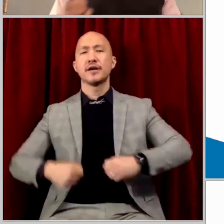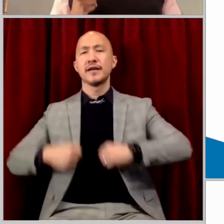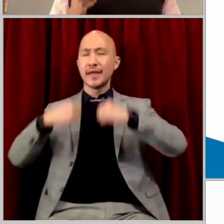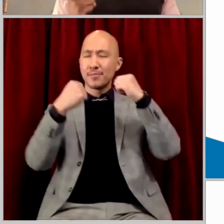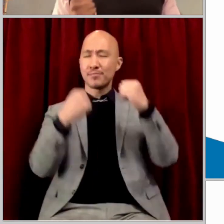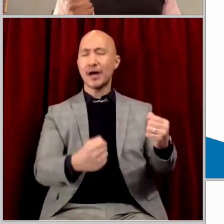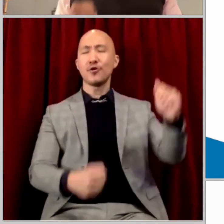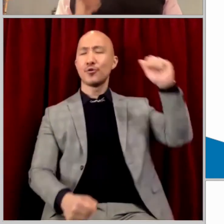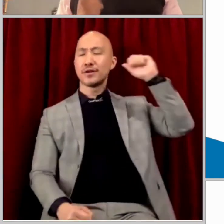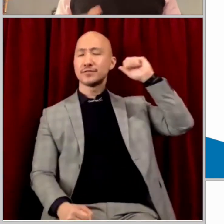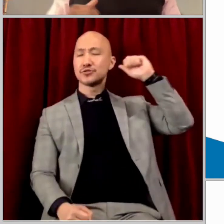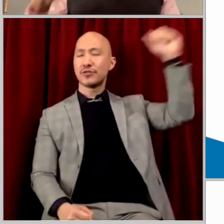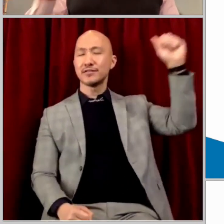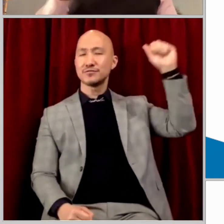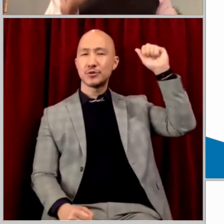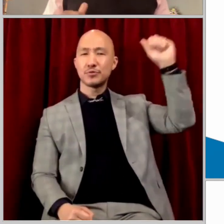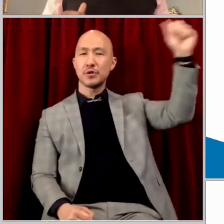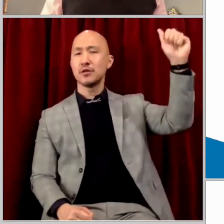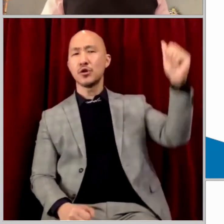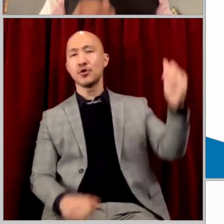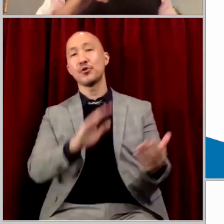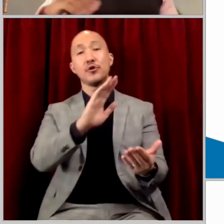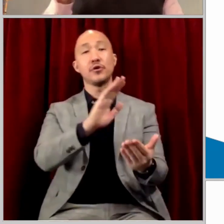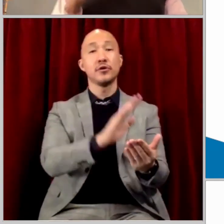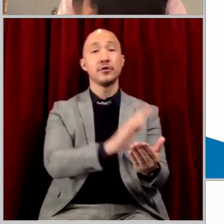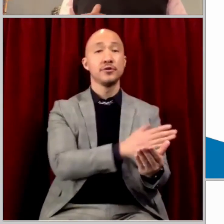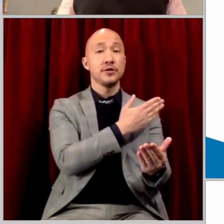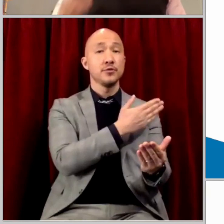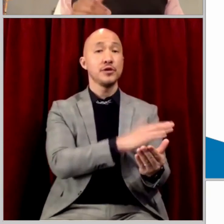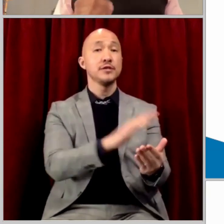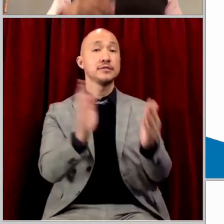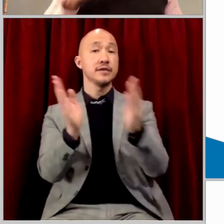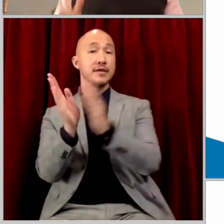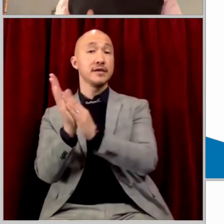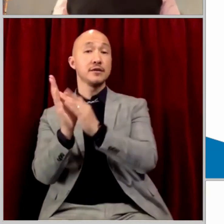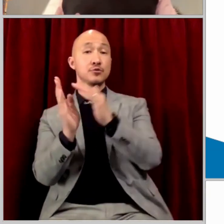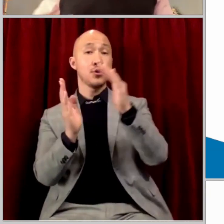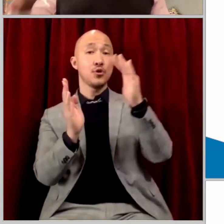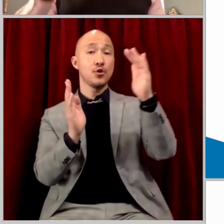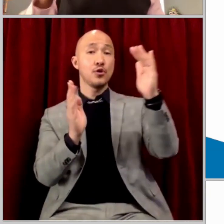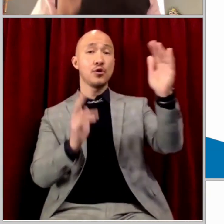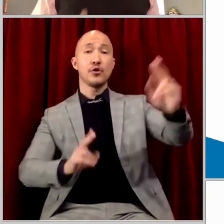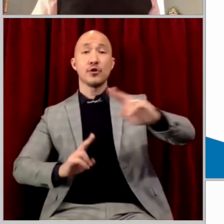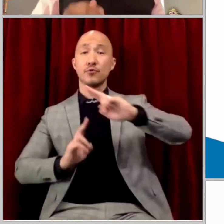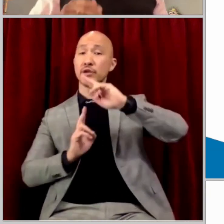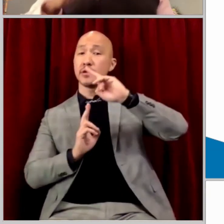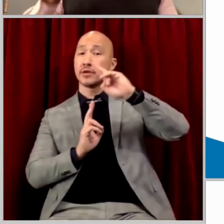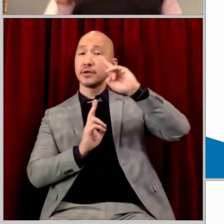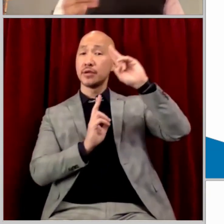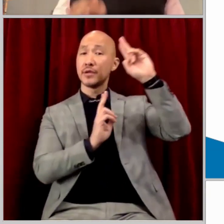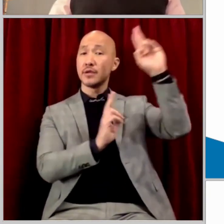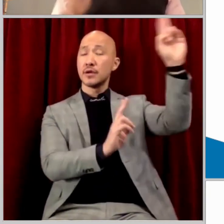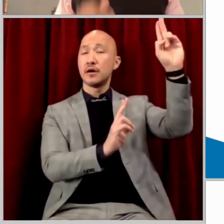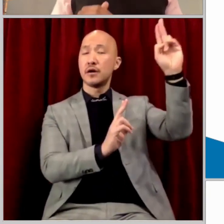honor, power and strength to the Lord. Yes, we sing glory,